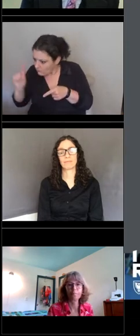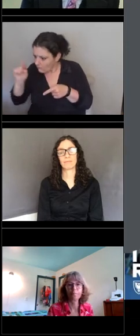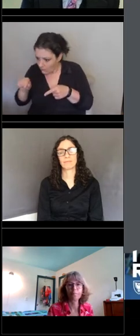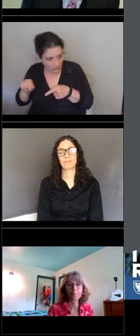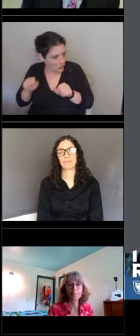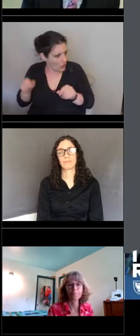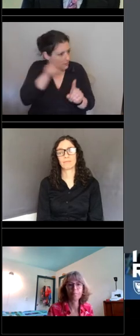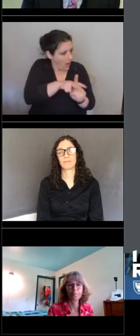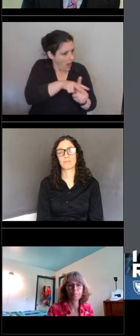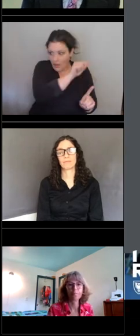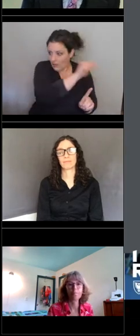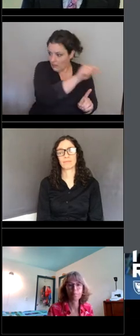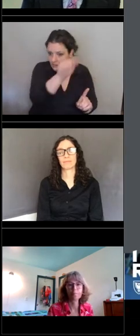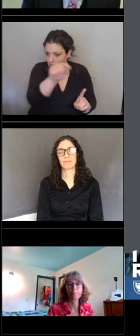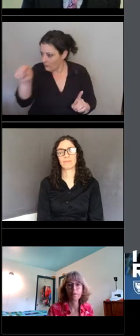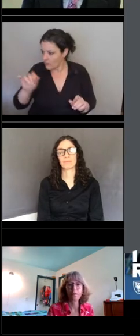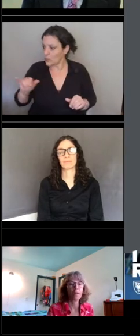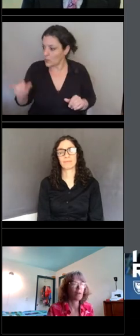able to have access to.